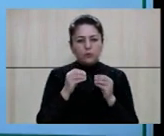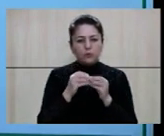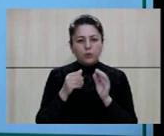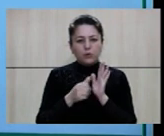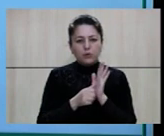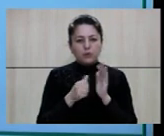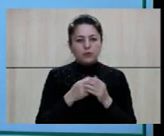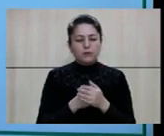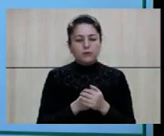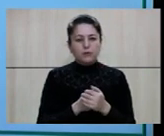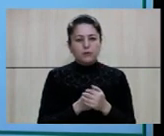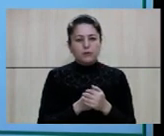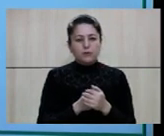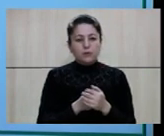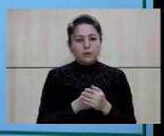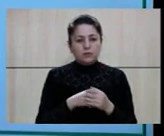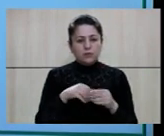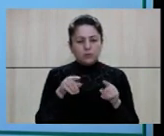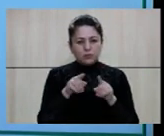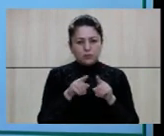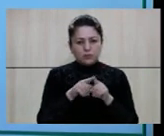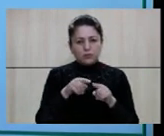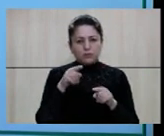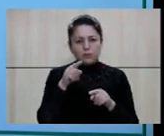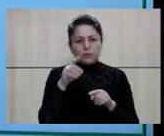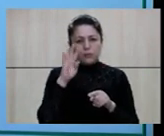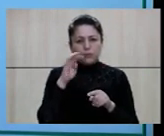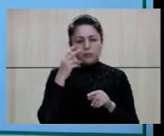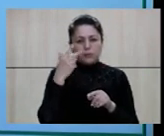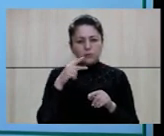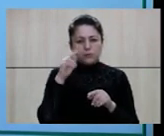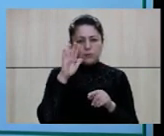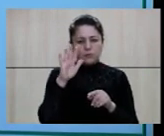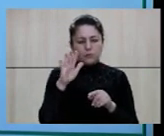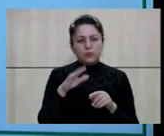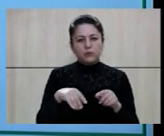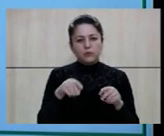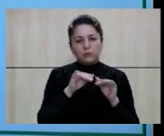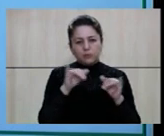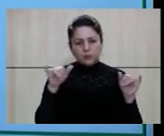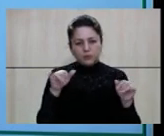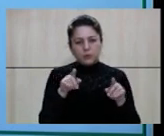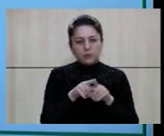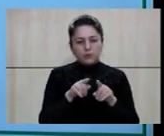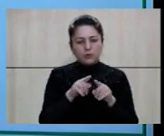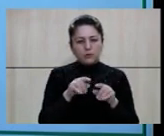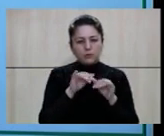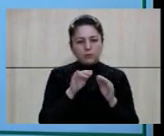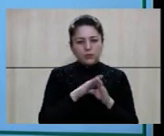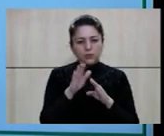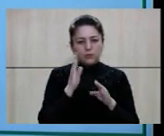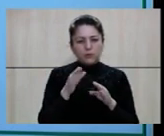3.6 ga. Xuddi 1415 ni 36 ga ko'paytirgandek ko'paytirib olamiz. 6 ni